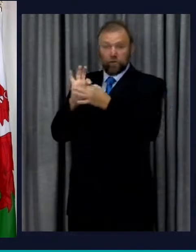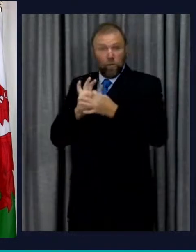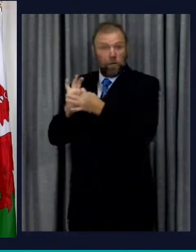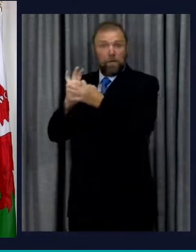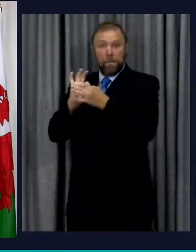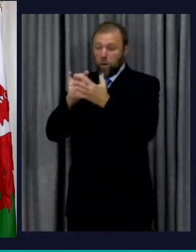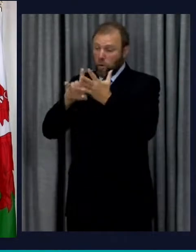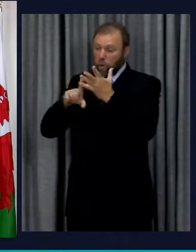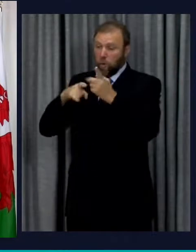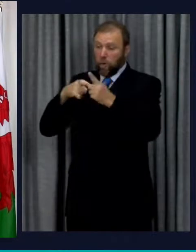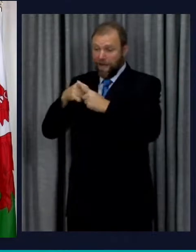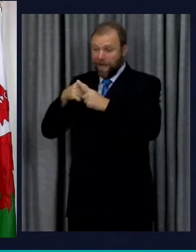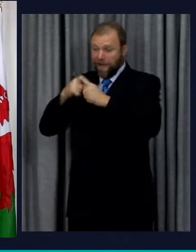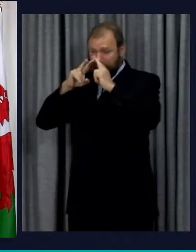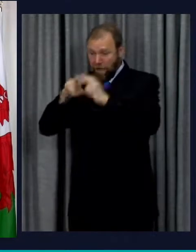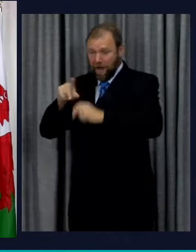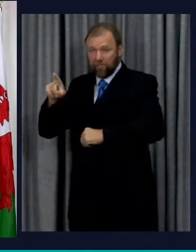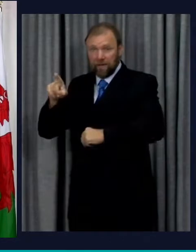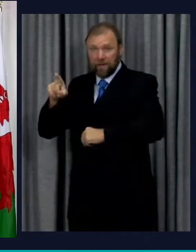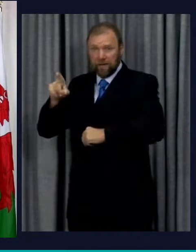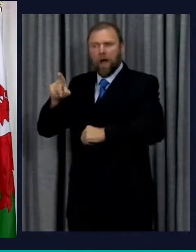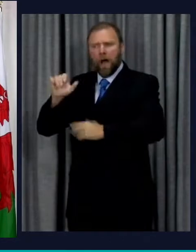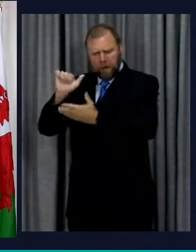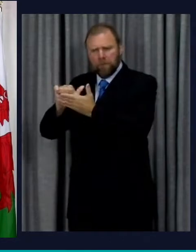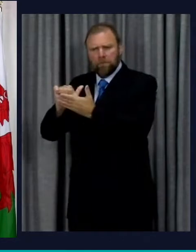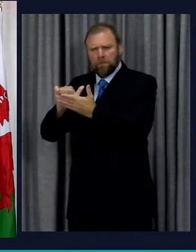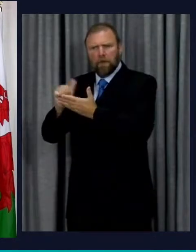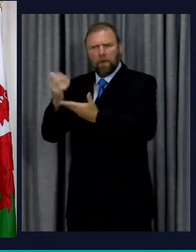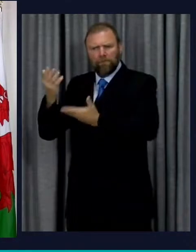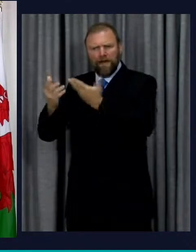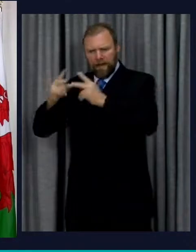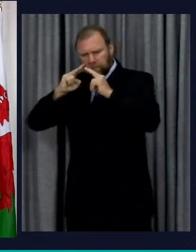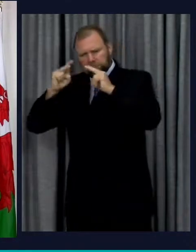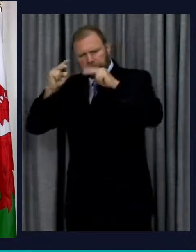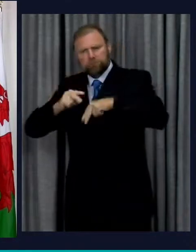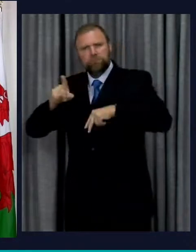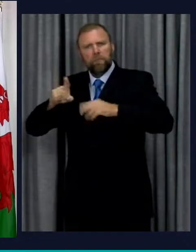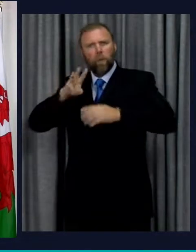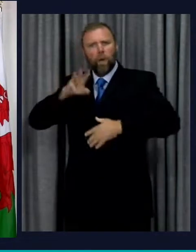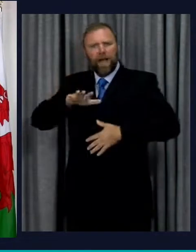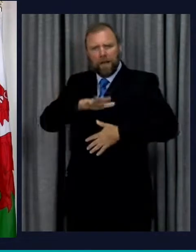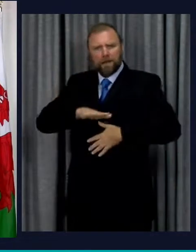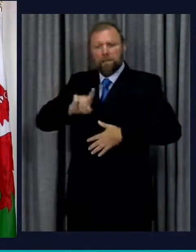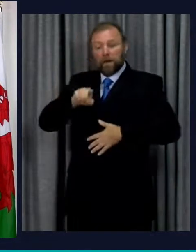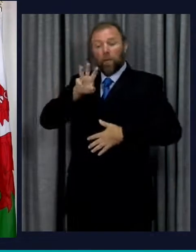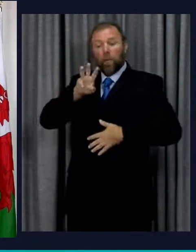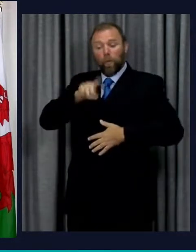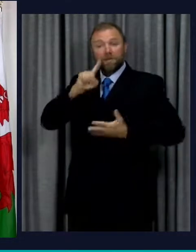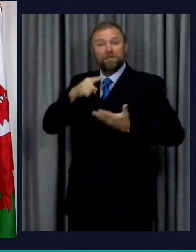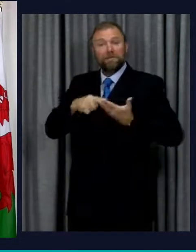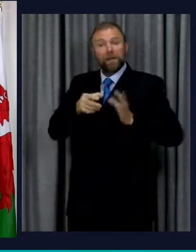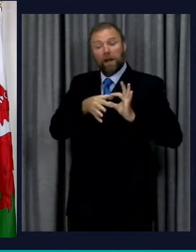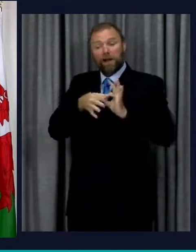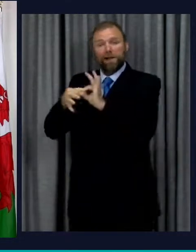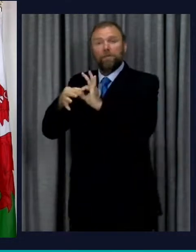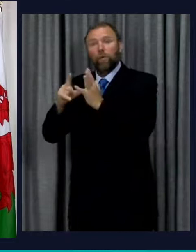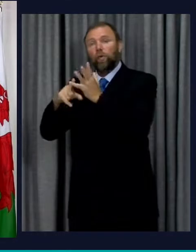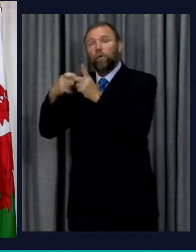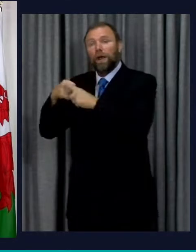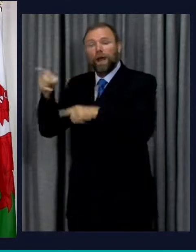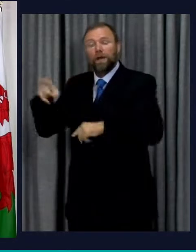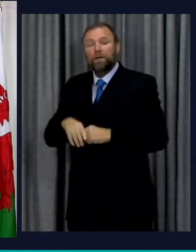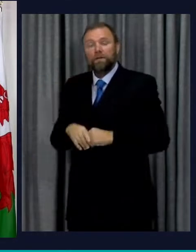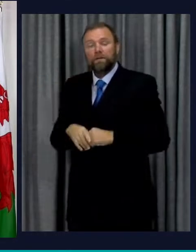have made here in Wales, but also how those are connected to UK-wide choices. From testing, the